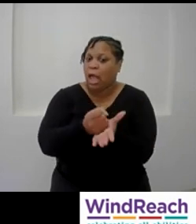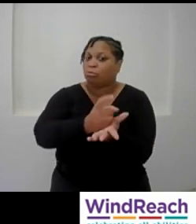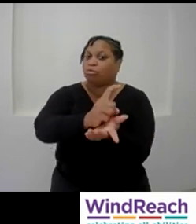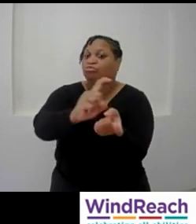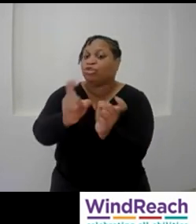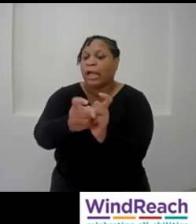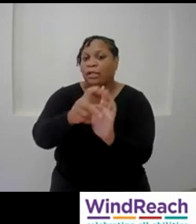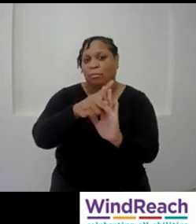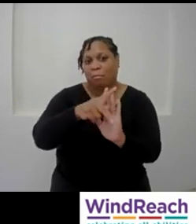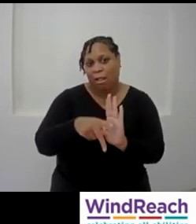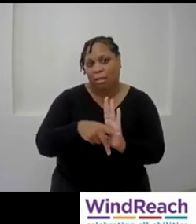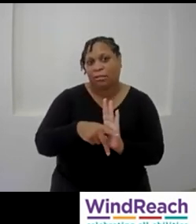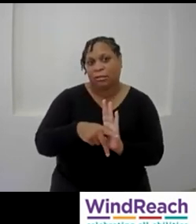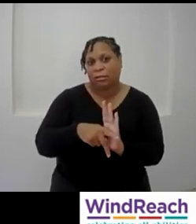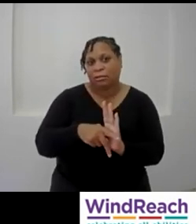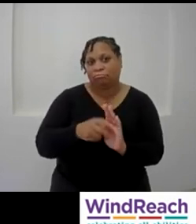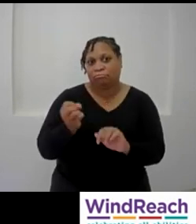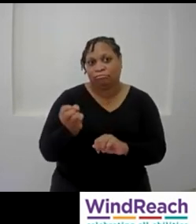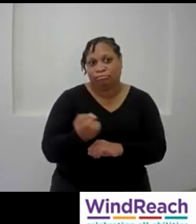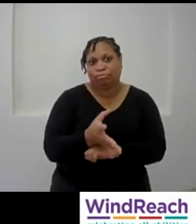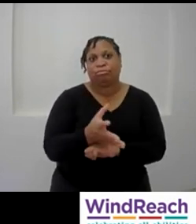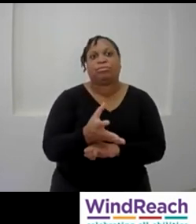policy by influencing it.